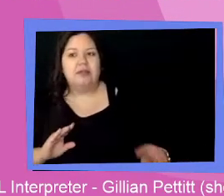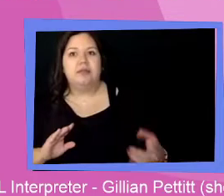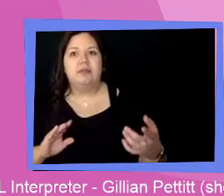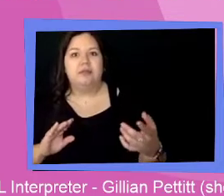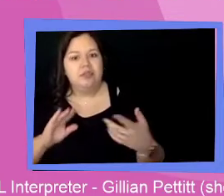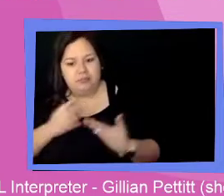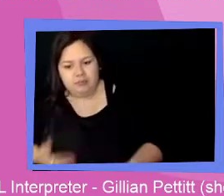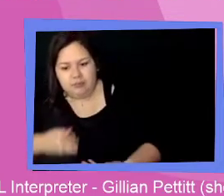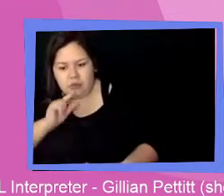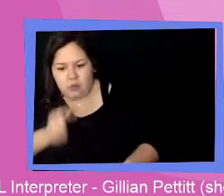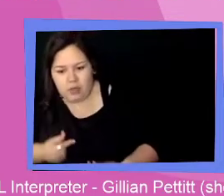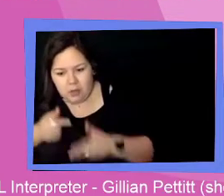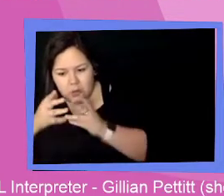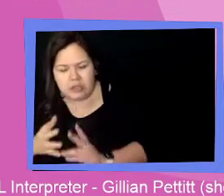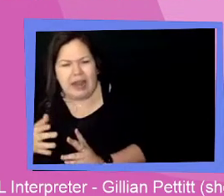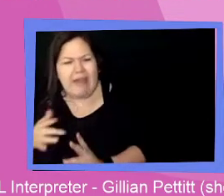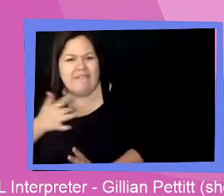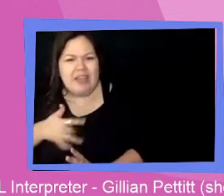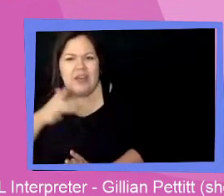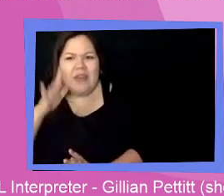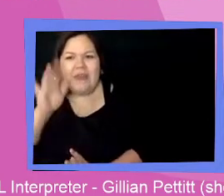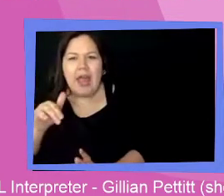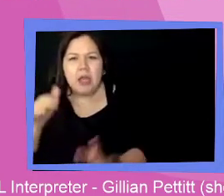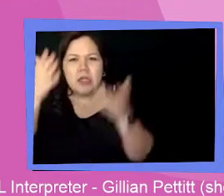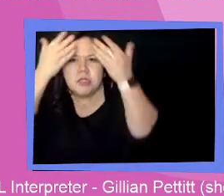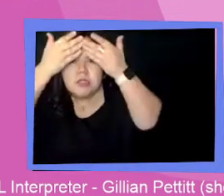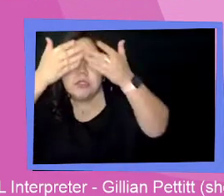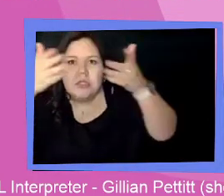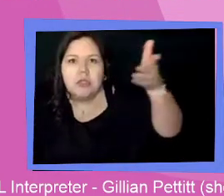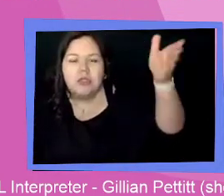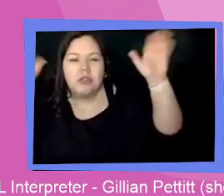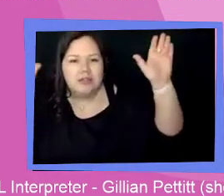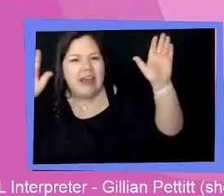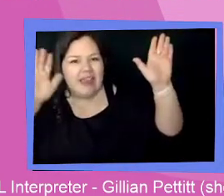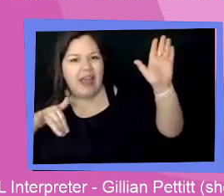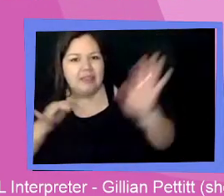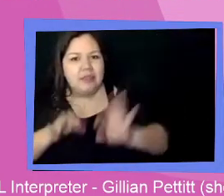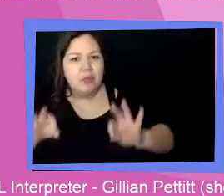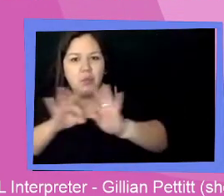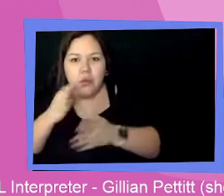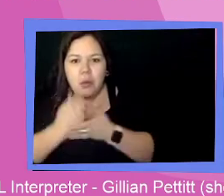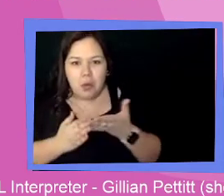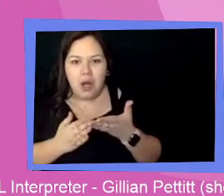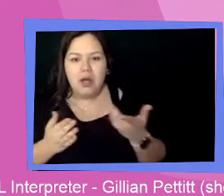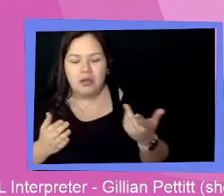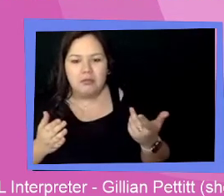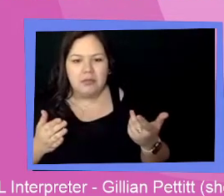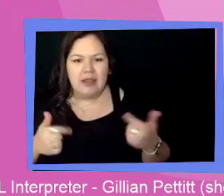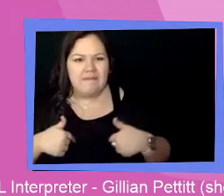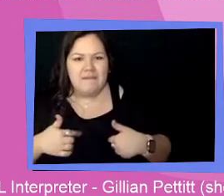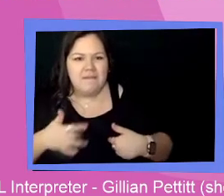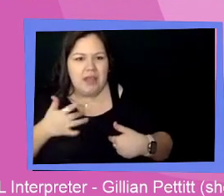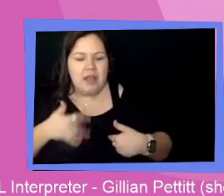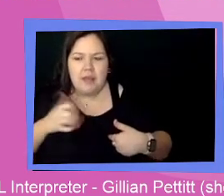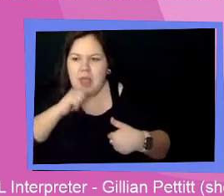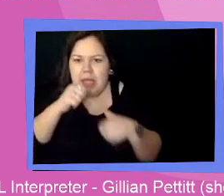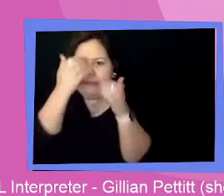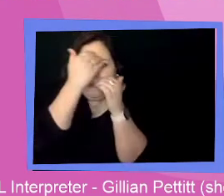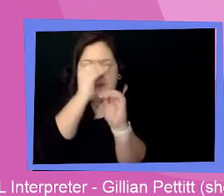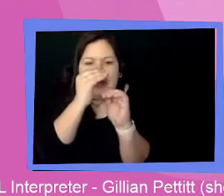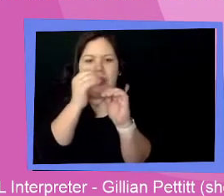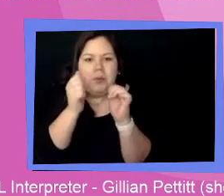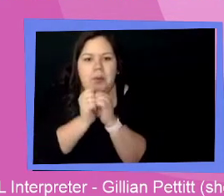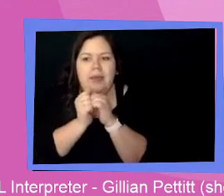that open-endedness, or that like room, I think is part of it. At least I feel that I'm not as bound maybe